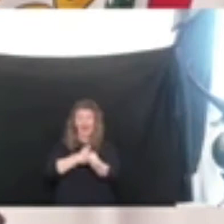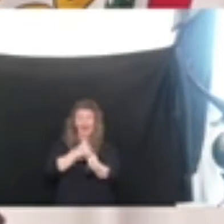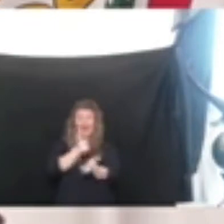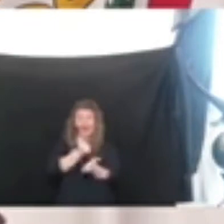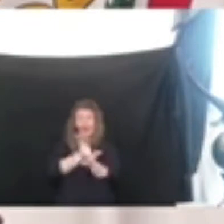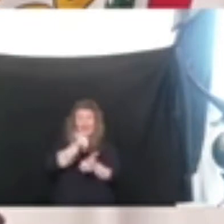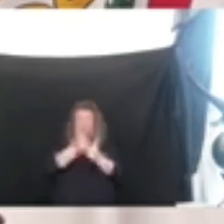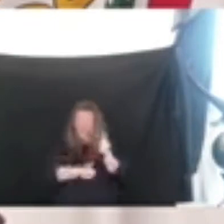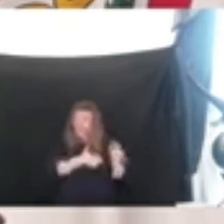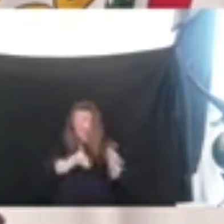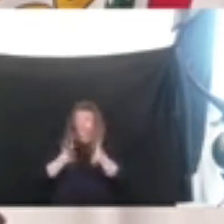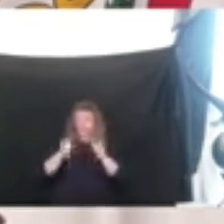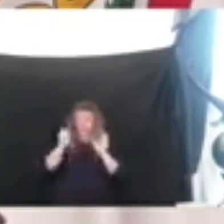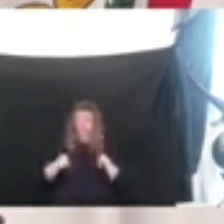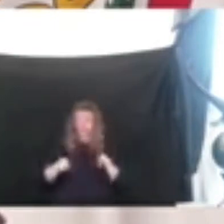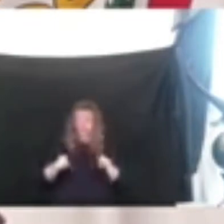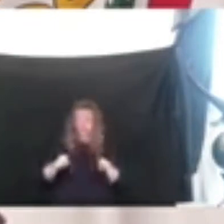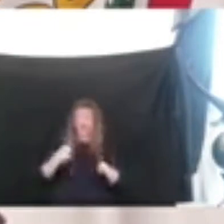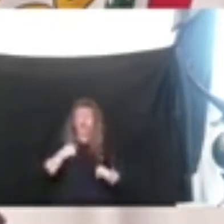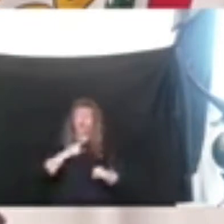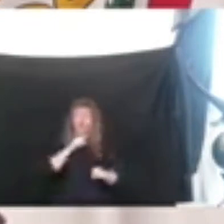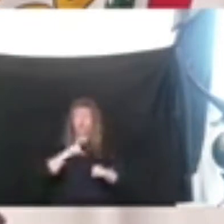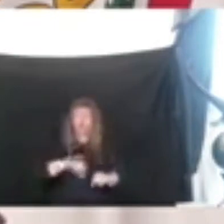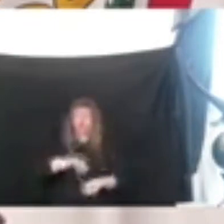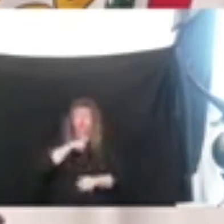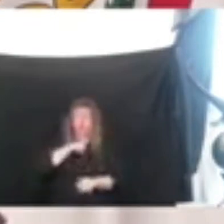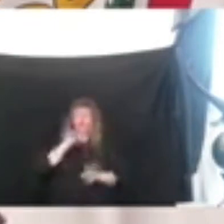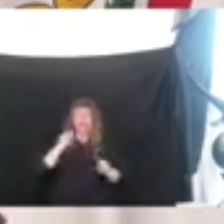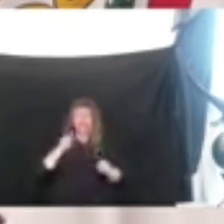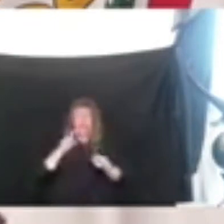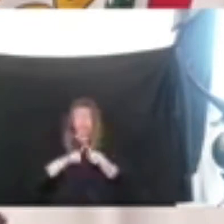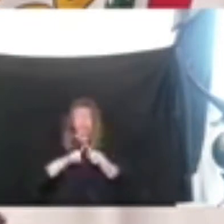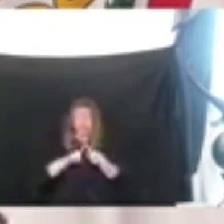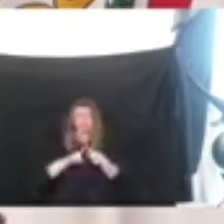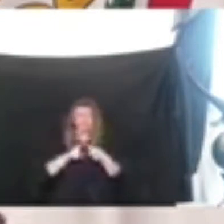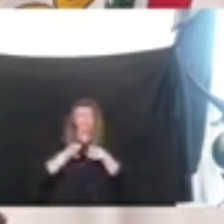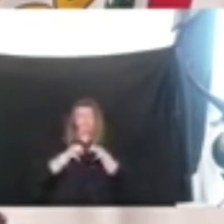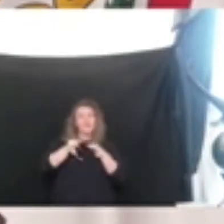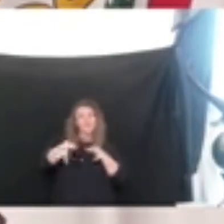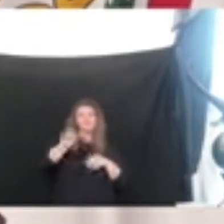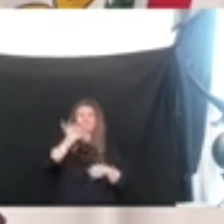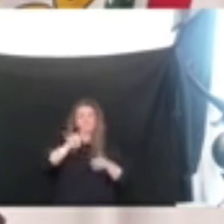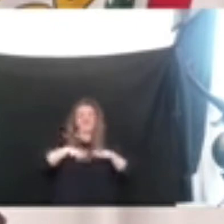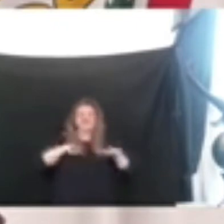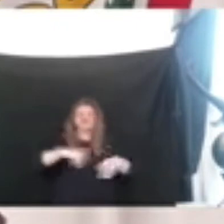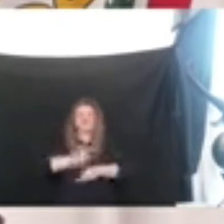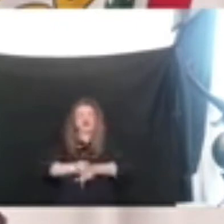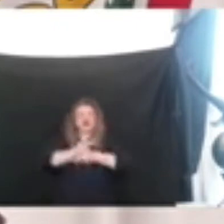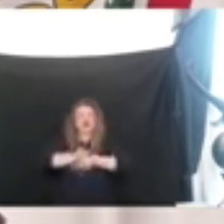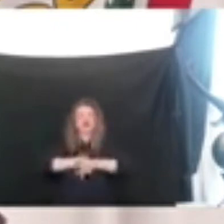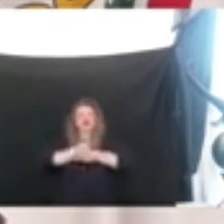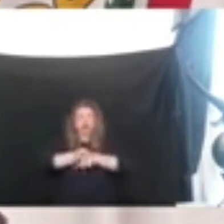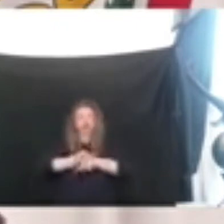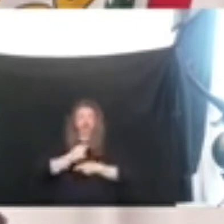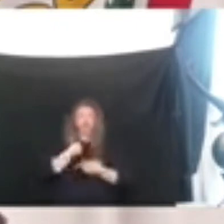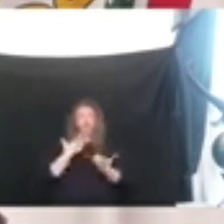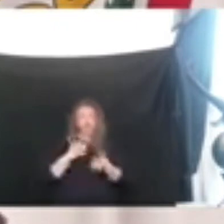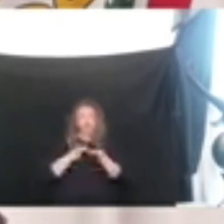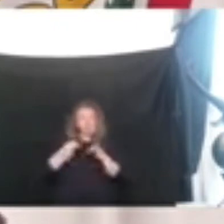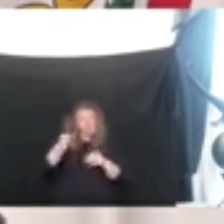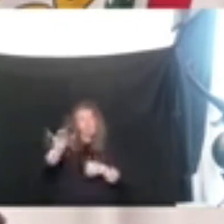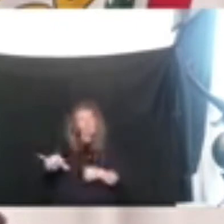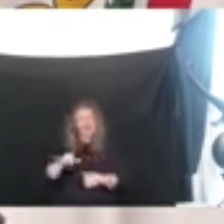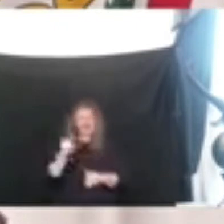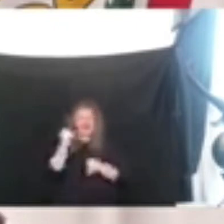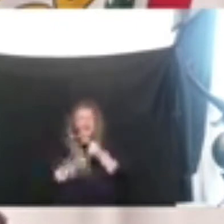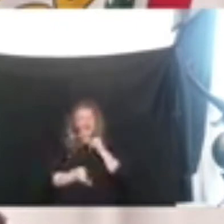I'm very, very proud to be able to have extended that and everything. And now the last thing that I have is just this. Our